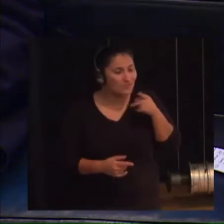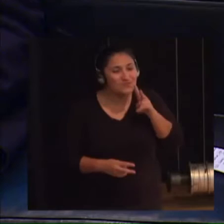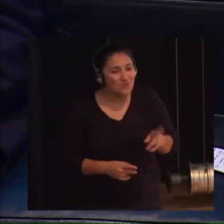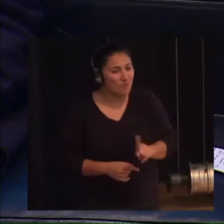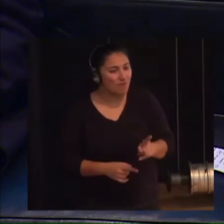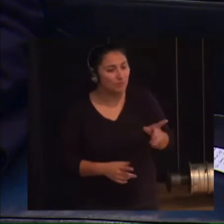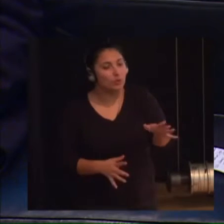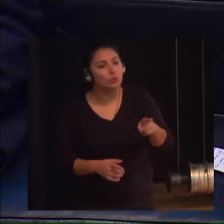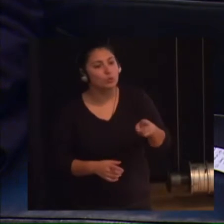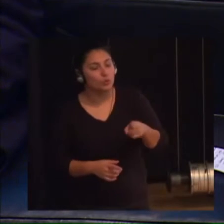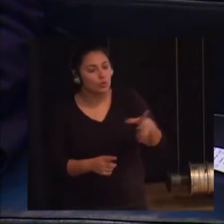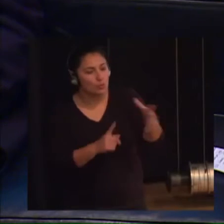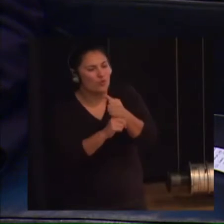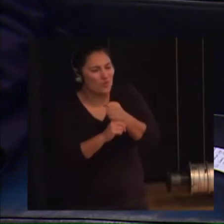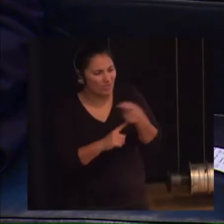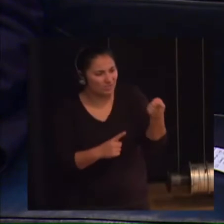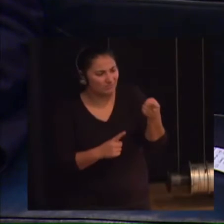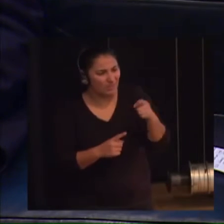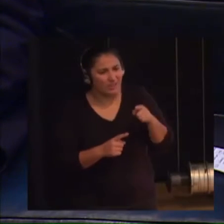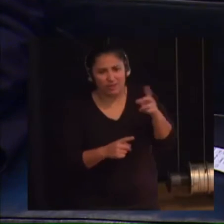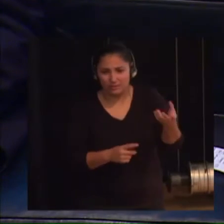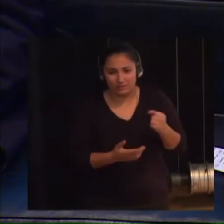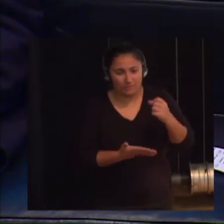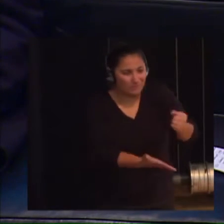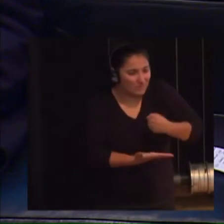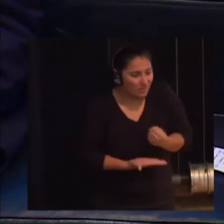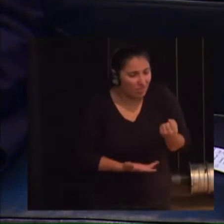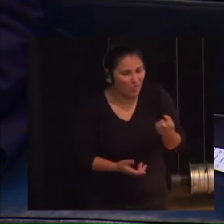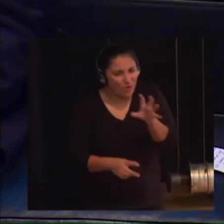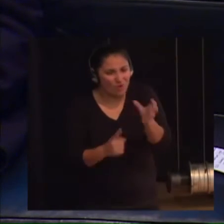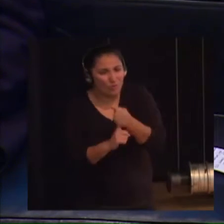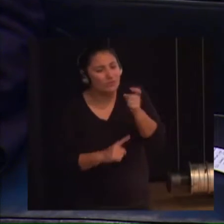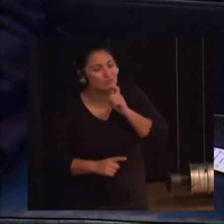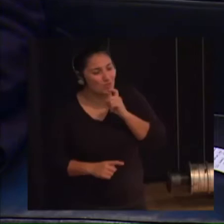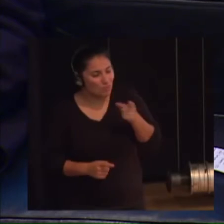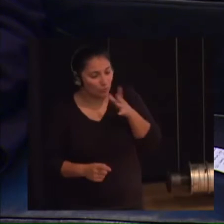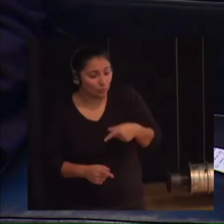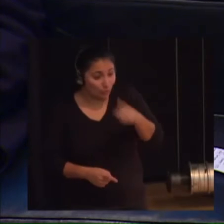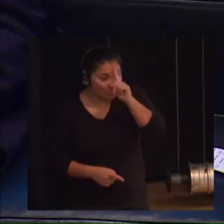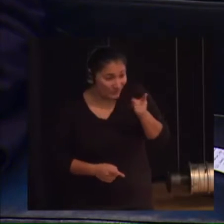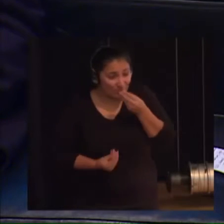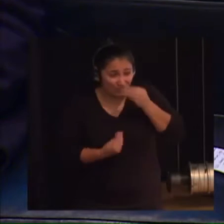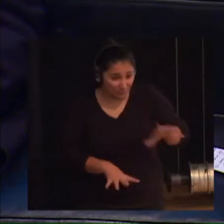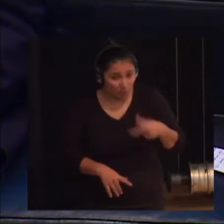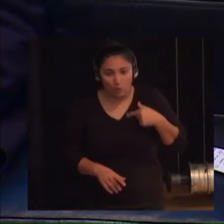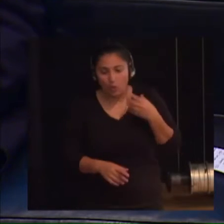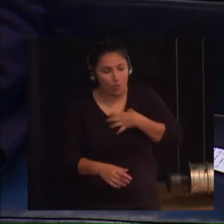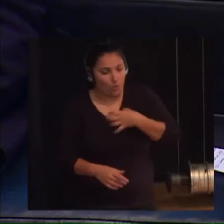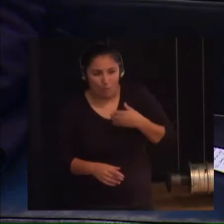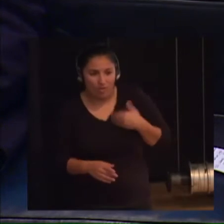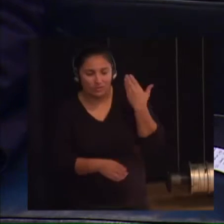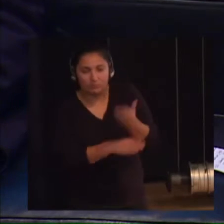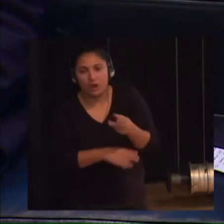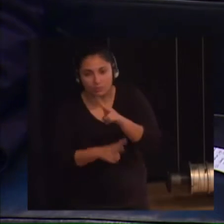brand a foundation with like, I'm just going to go and send my investigative reporters right. out to do things. So I think the other thing is, do you say, well,